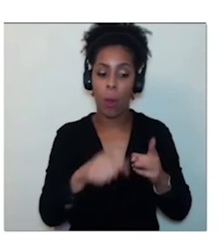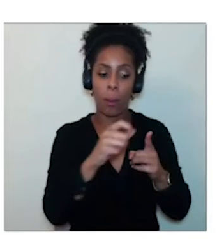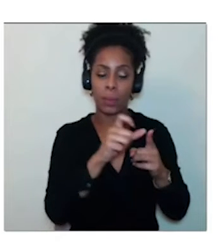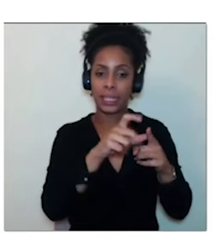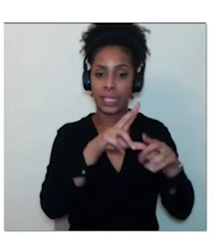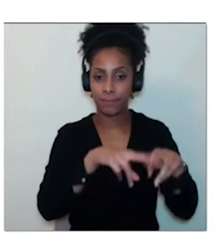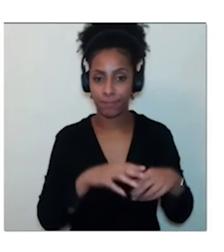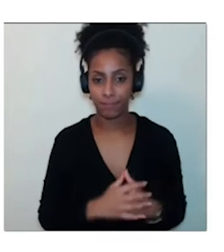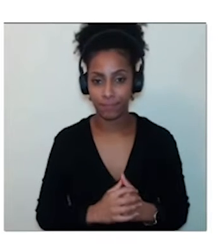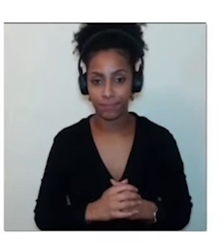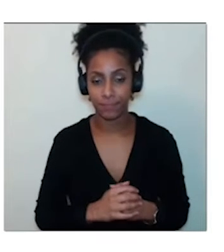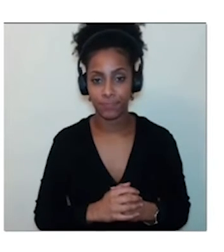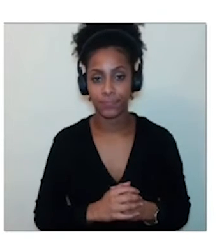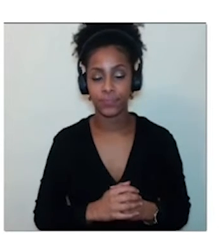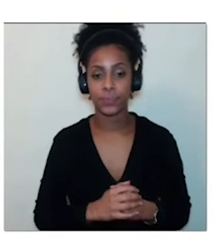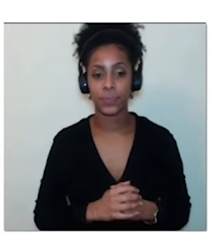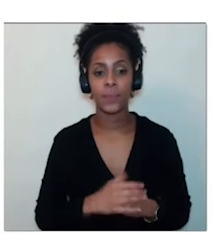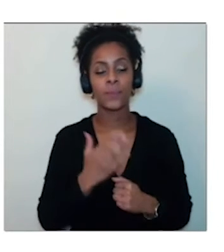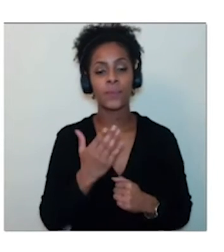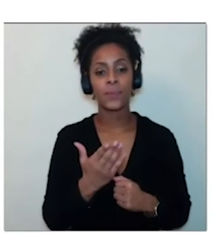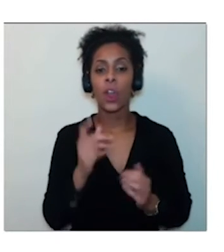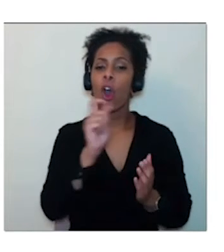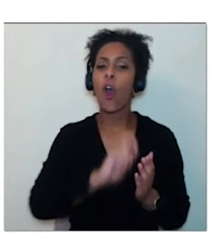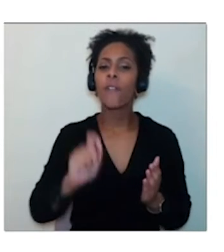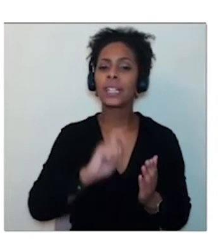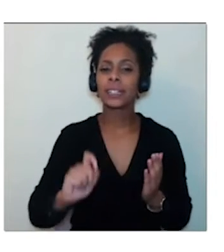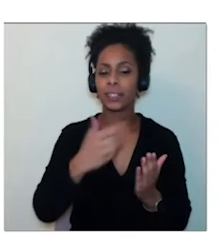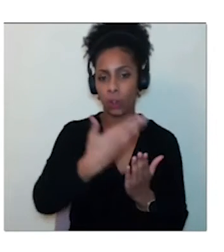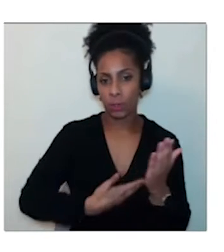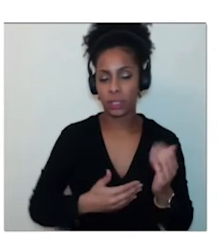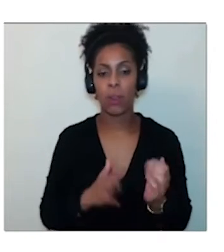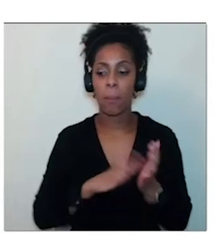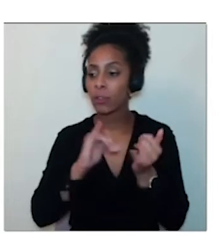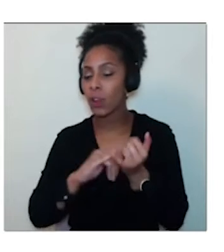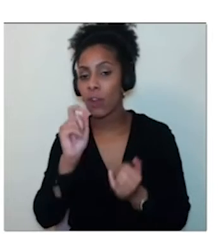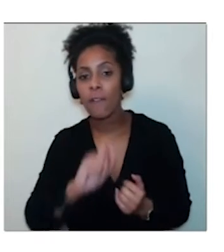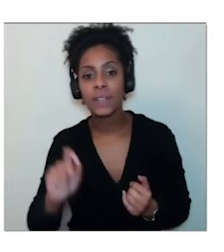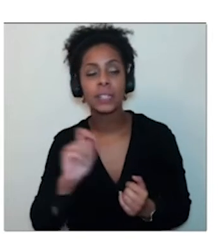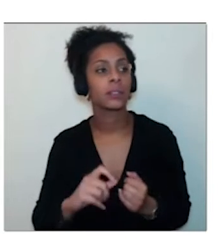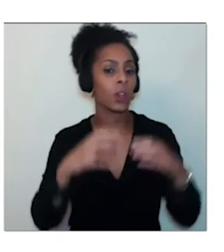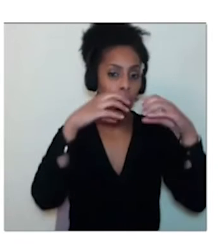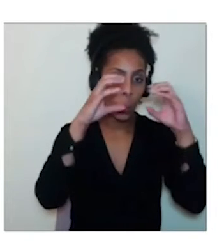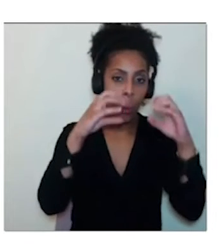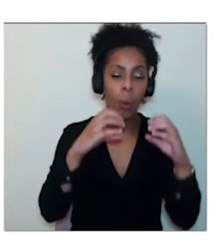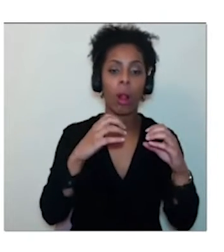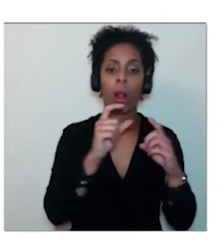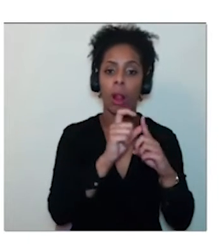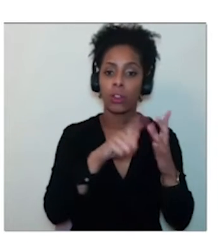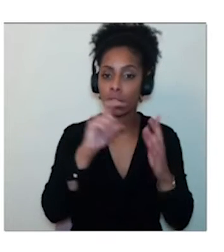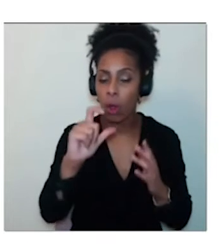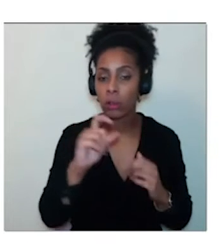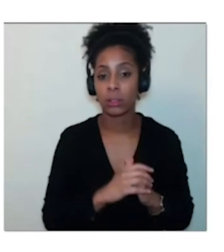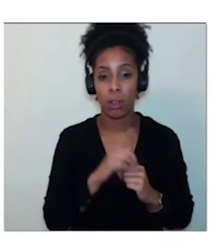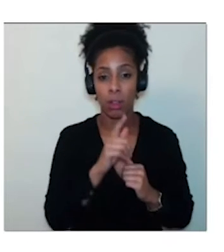Office documents. Microsoft Office and Google Docs, amongst many others, are ubiquitous tools for